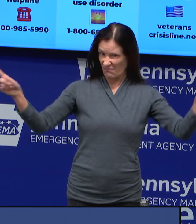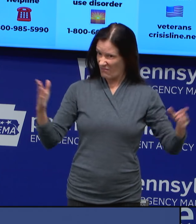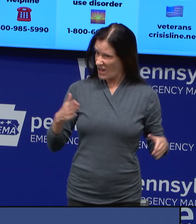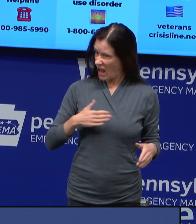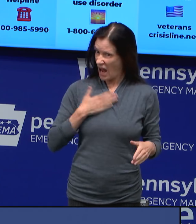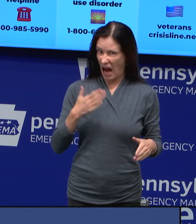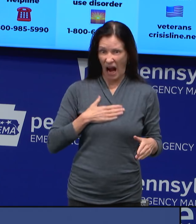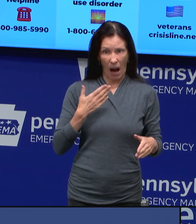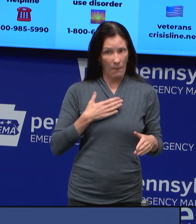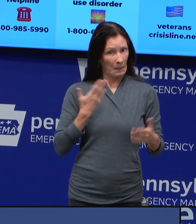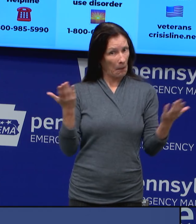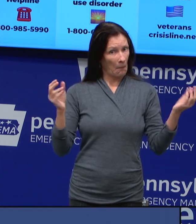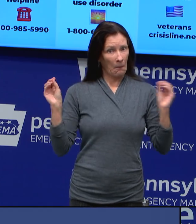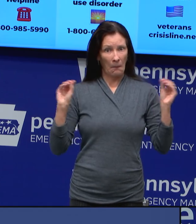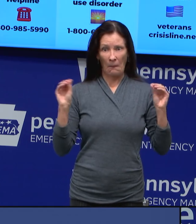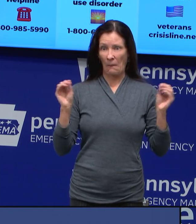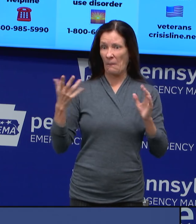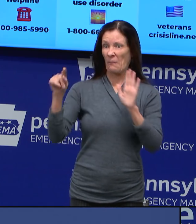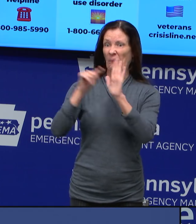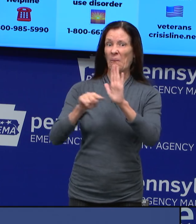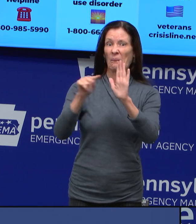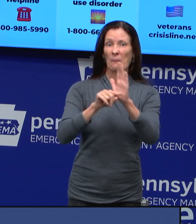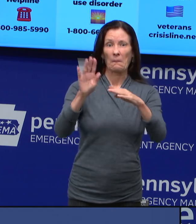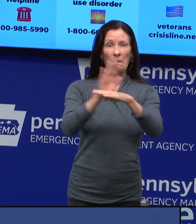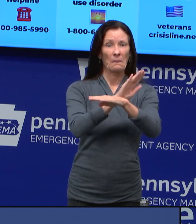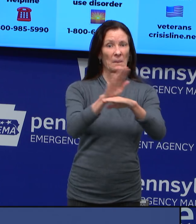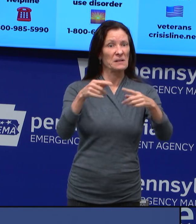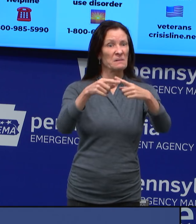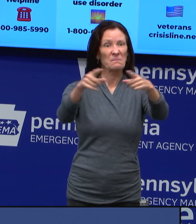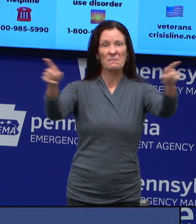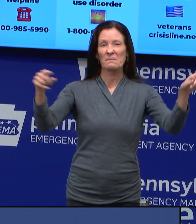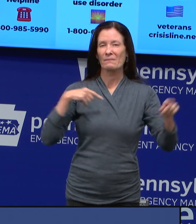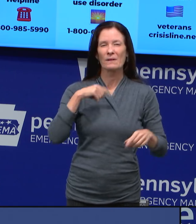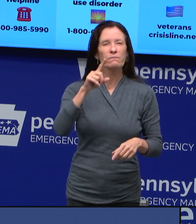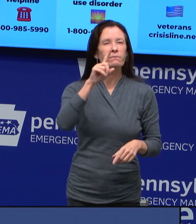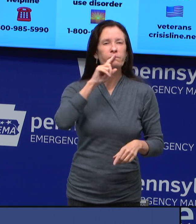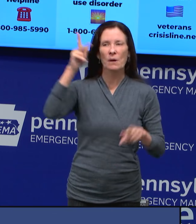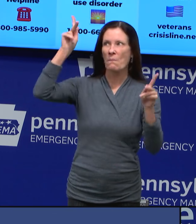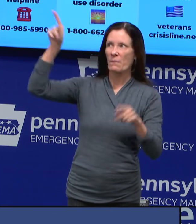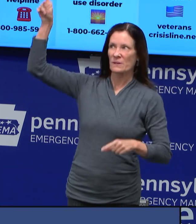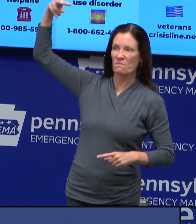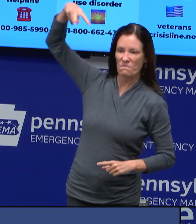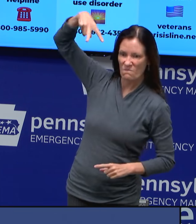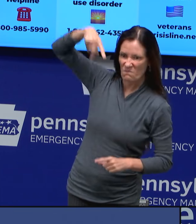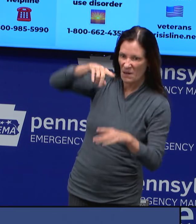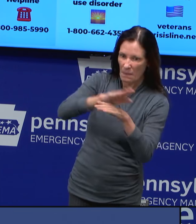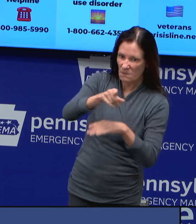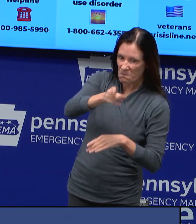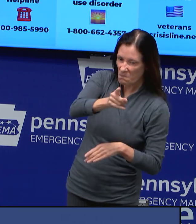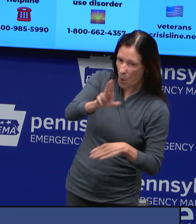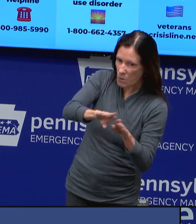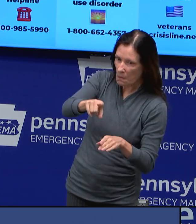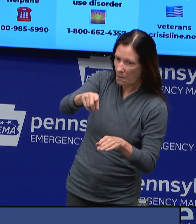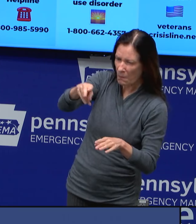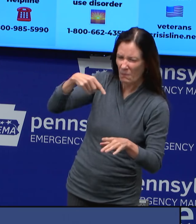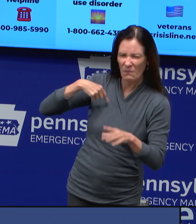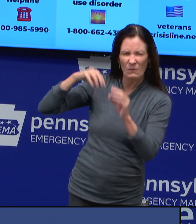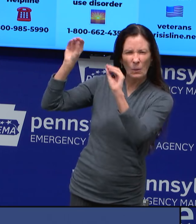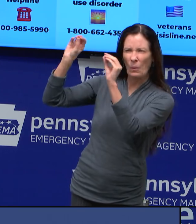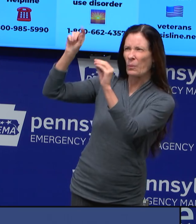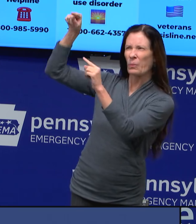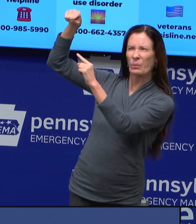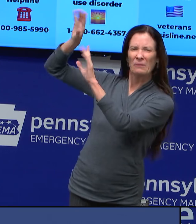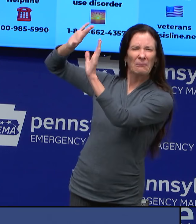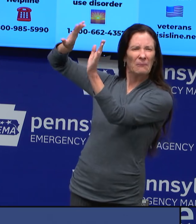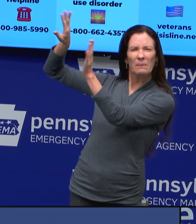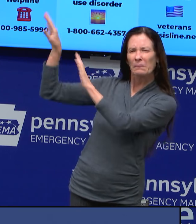brother. And that reference, we really have been working on during the last 6-7 weeks on